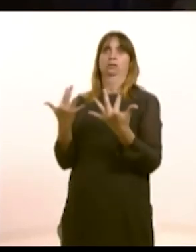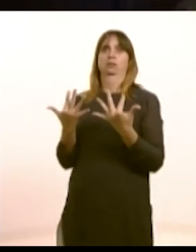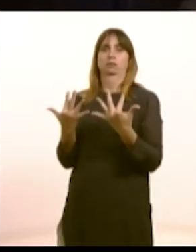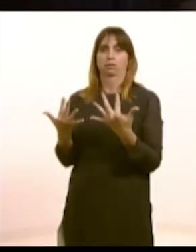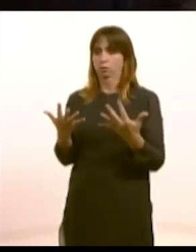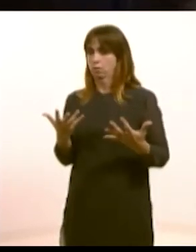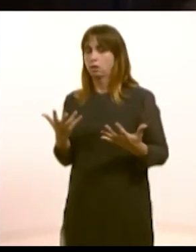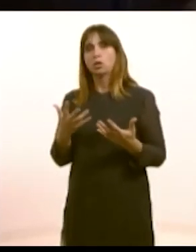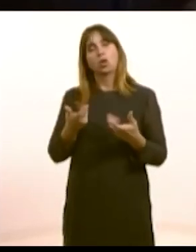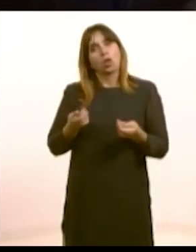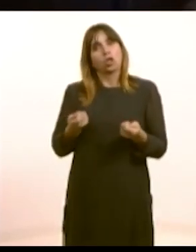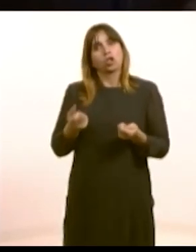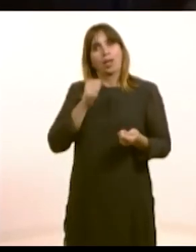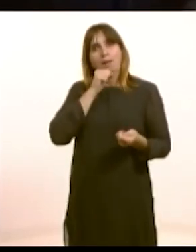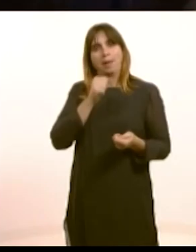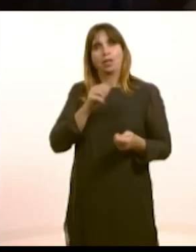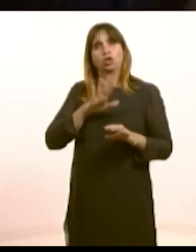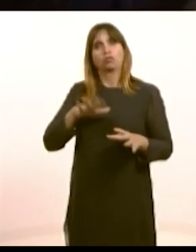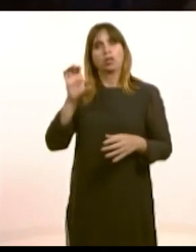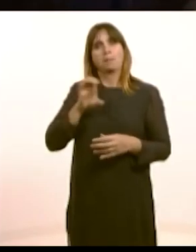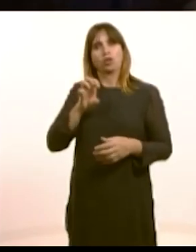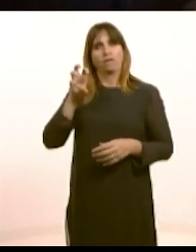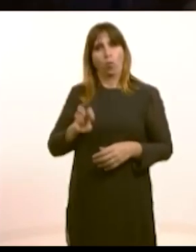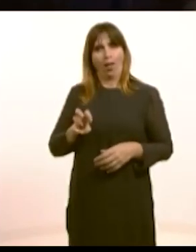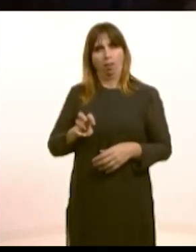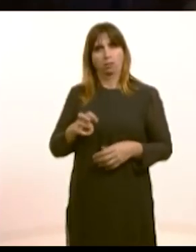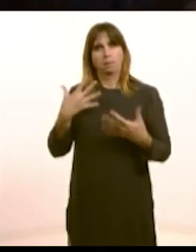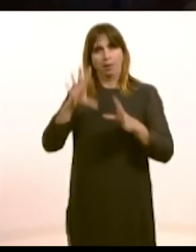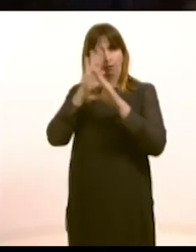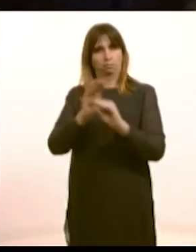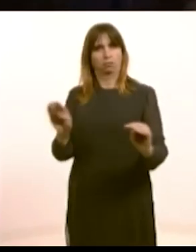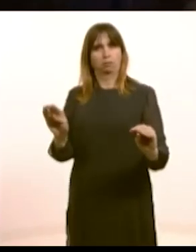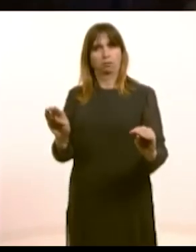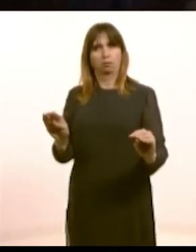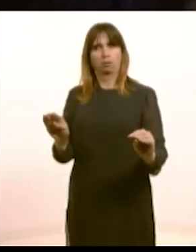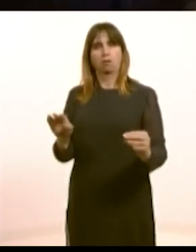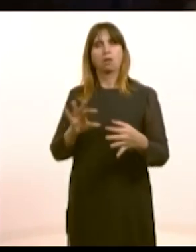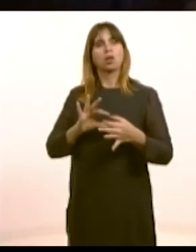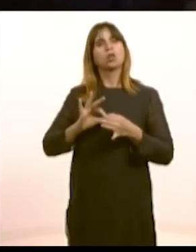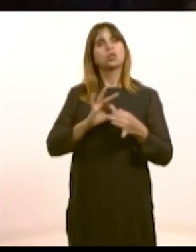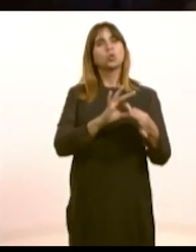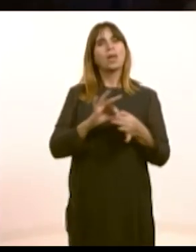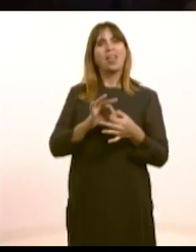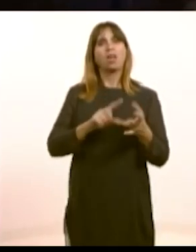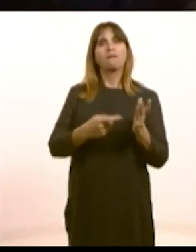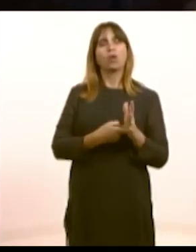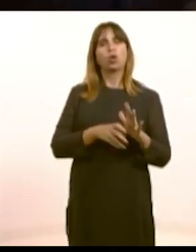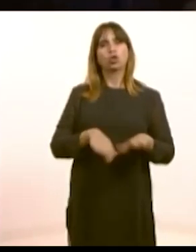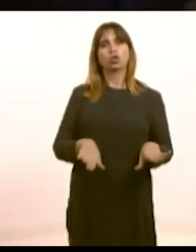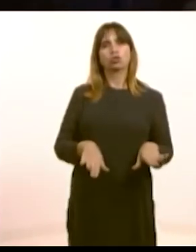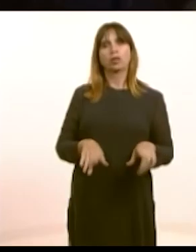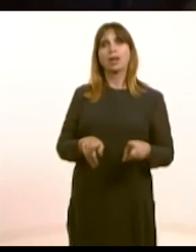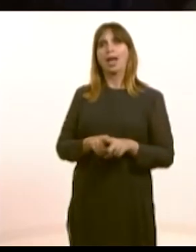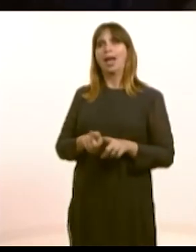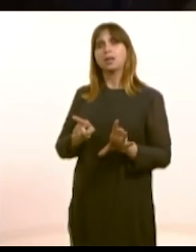the chairman, the Children Commissioner for Wales, said that the Together for Children and Young People